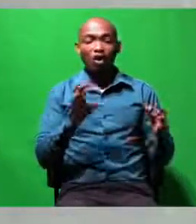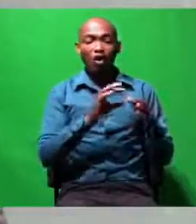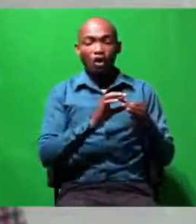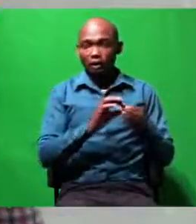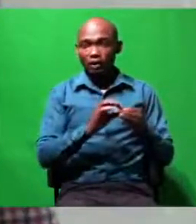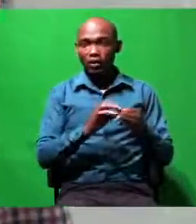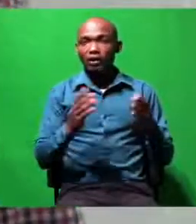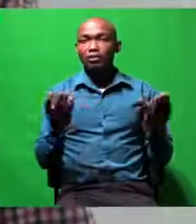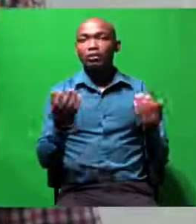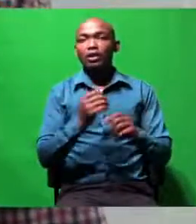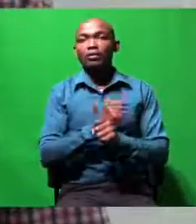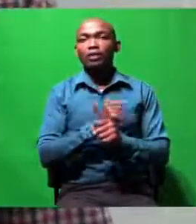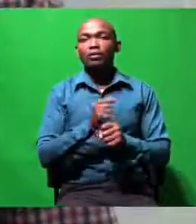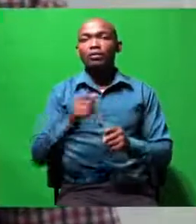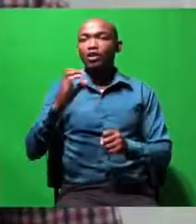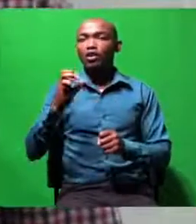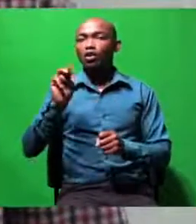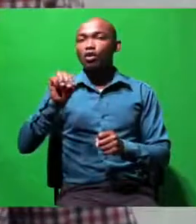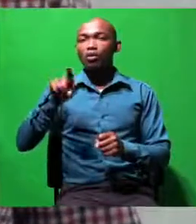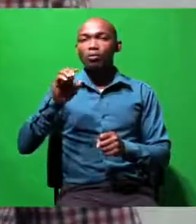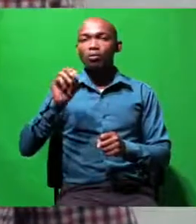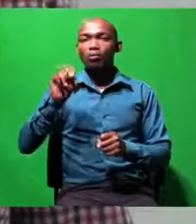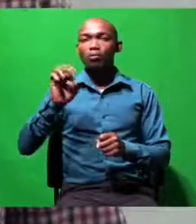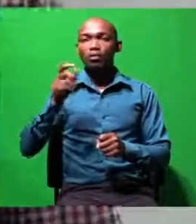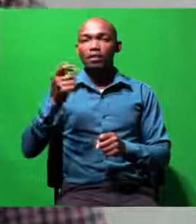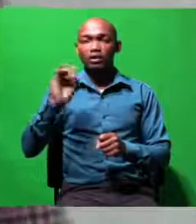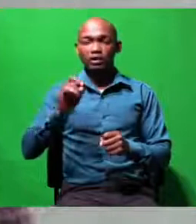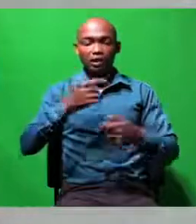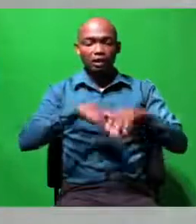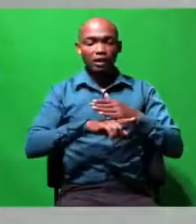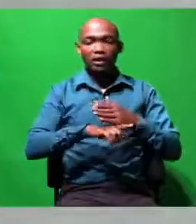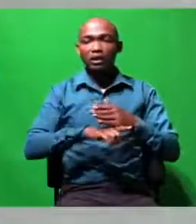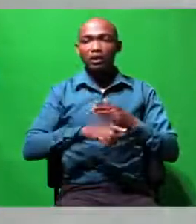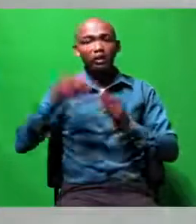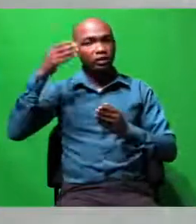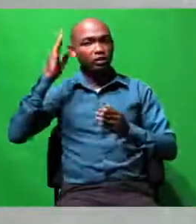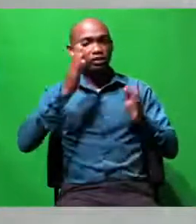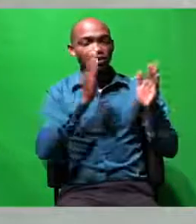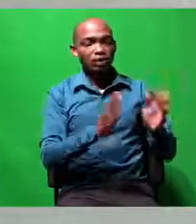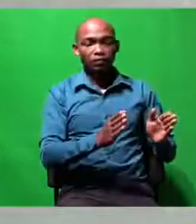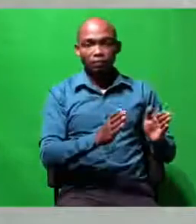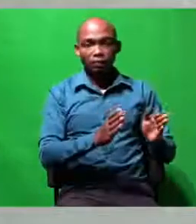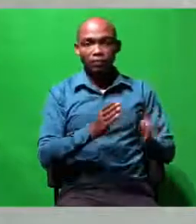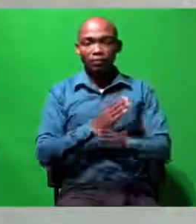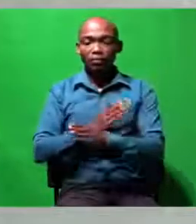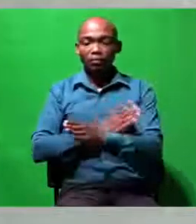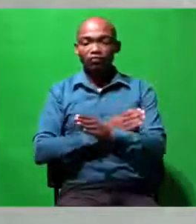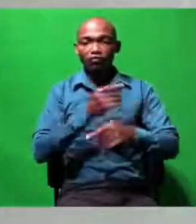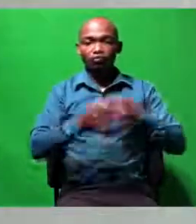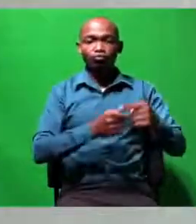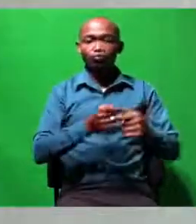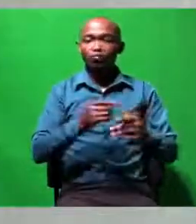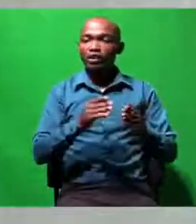the component of each organ of government or the central government. So before going further, let us look